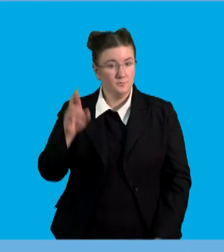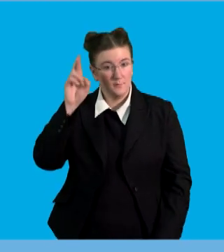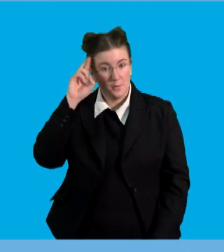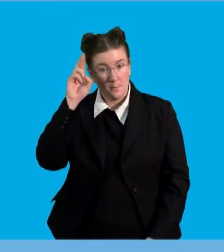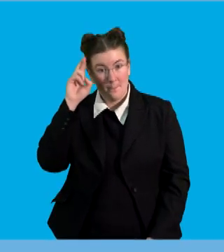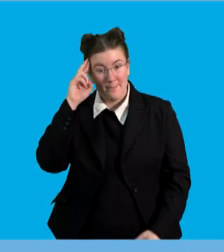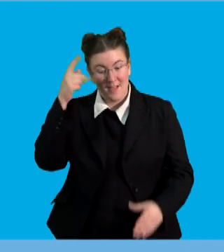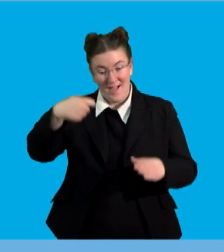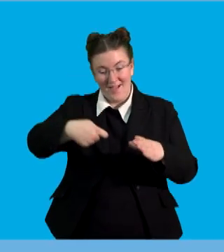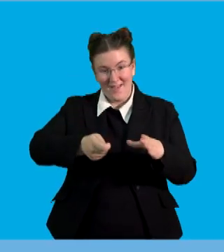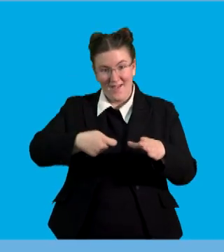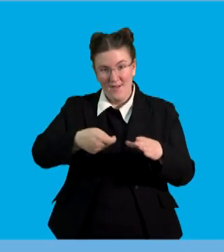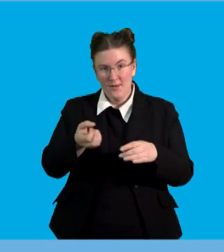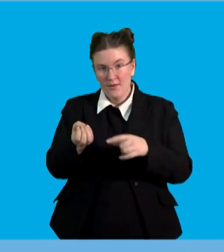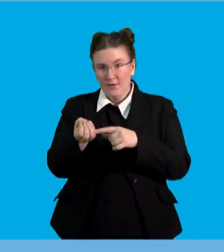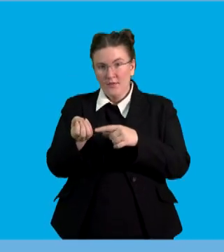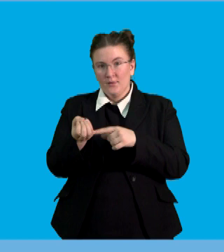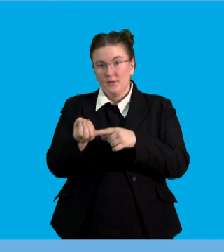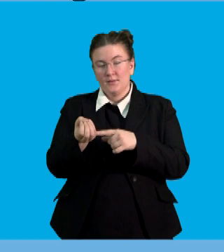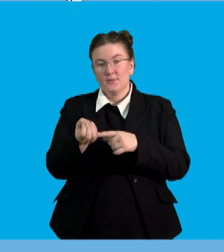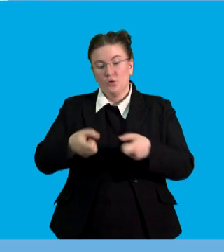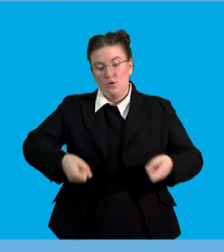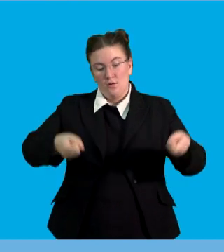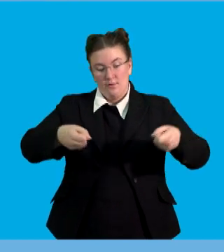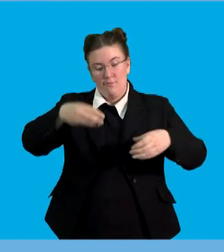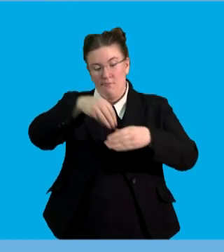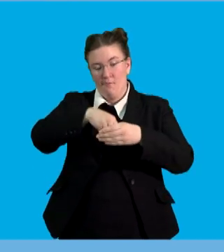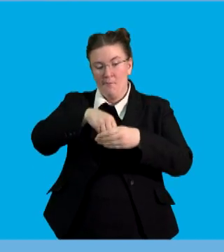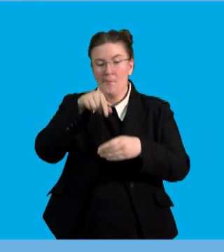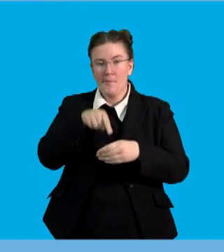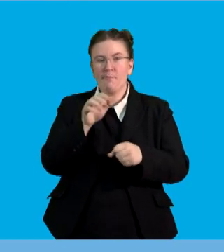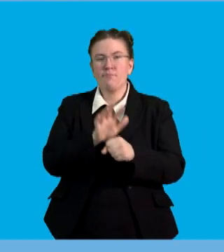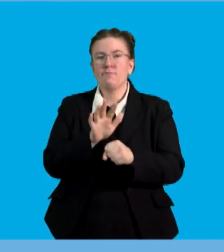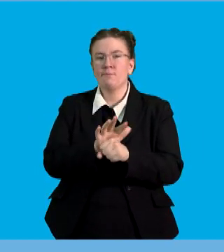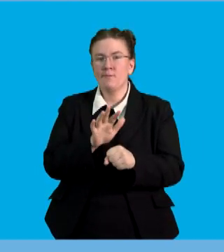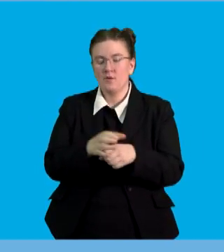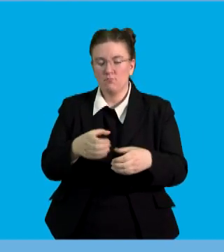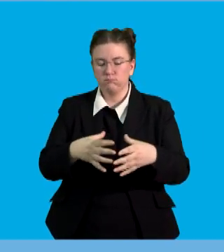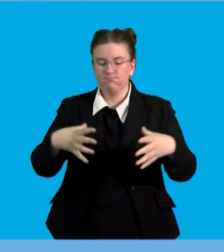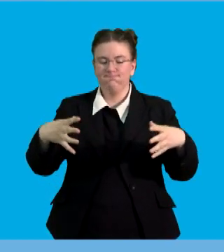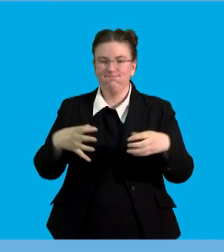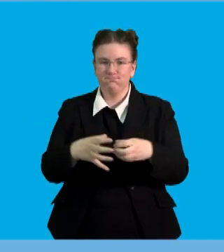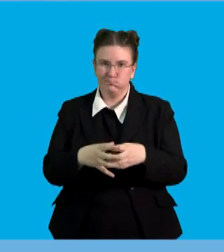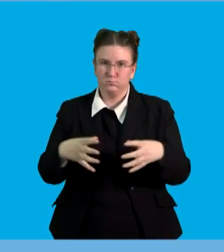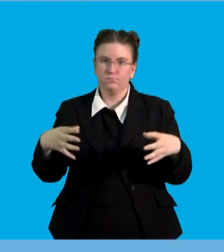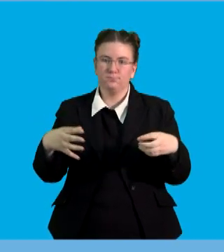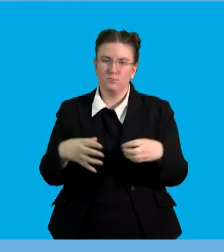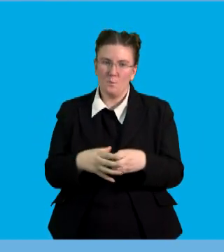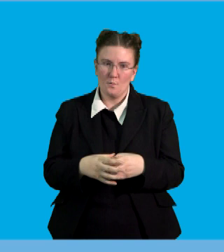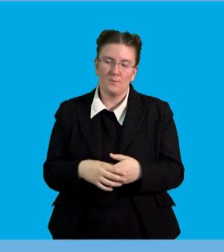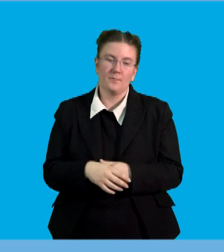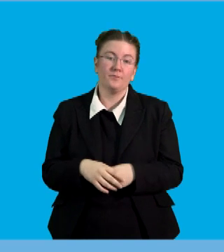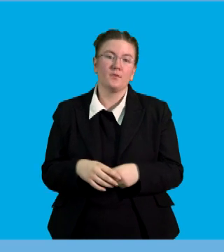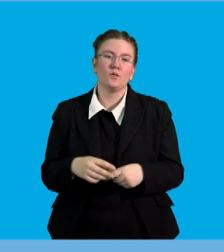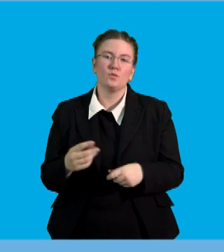Remember, the particles of a gas, they fill whichever container that they are in, and the forces of attraction between the particles